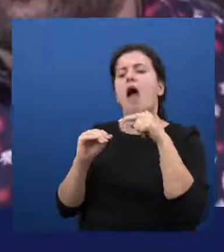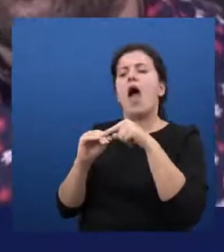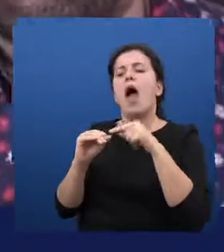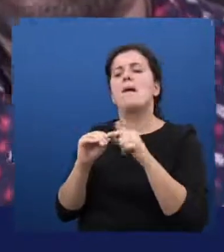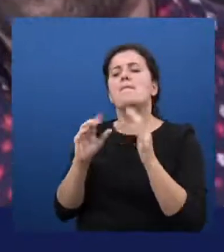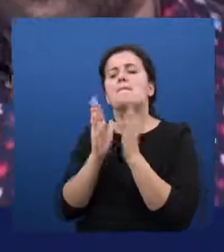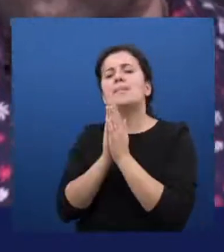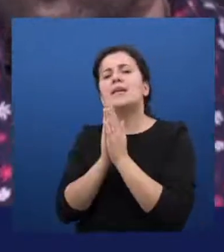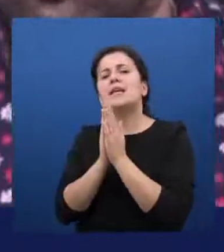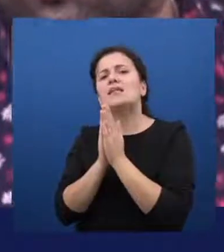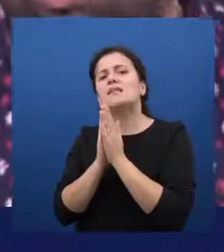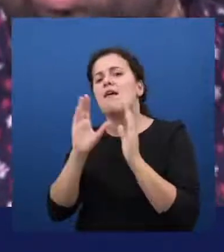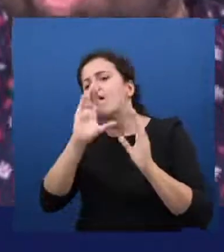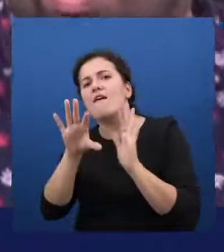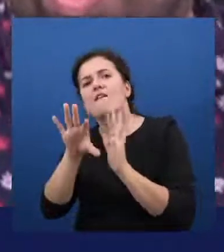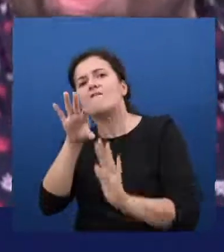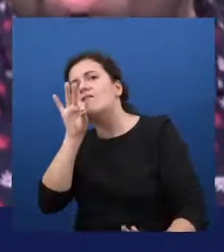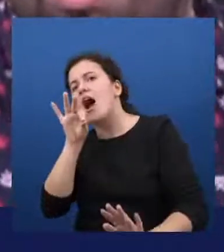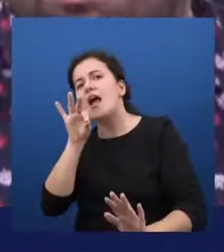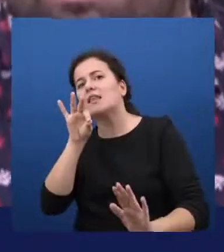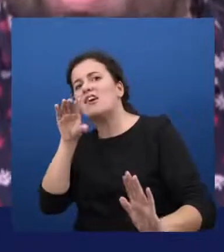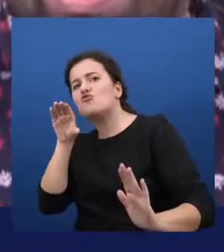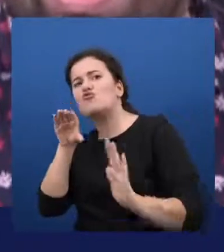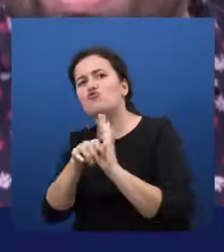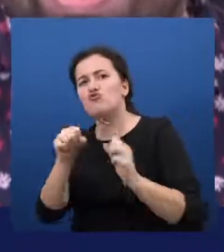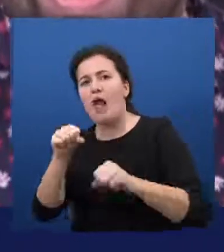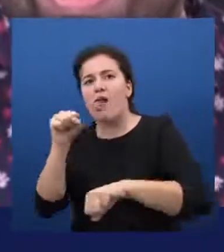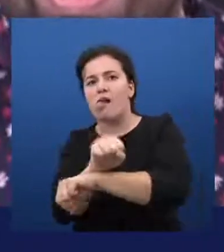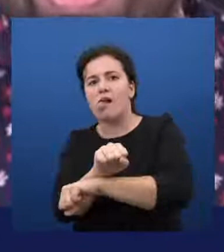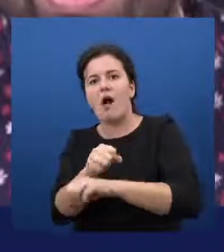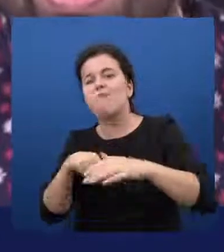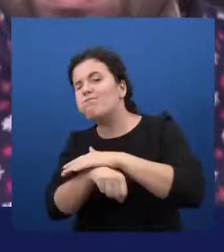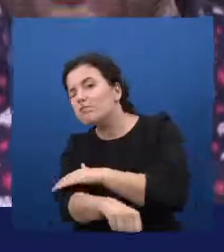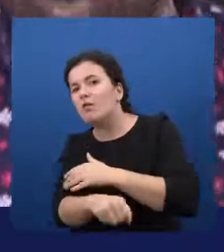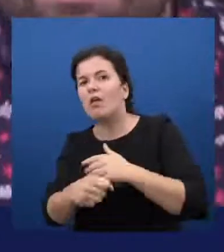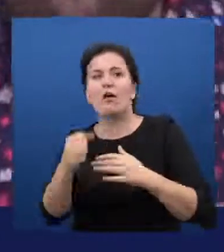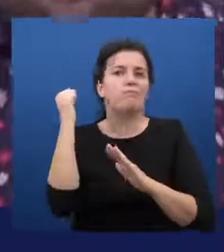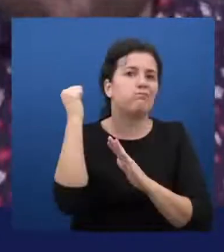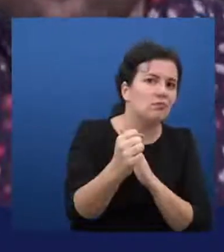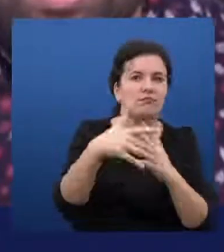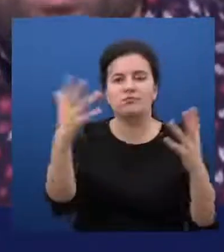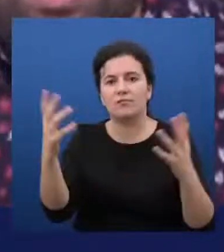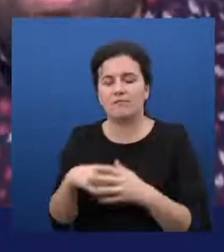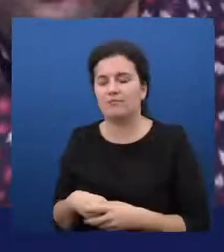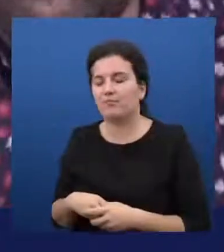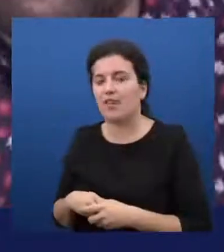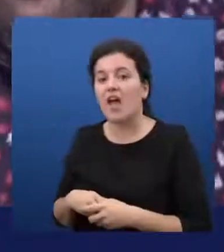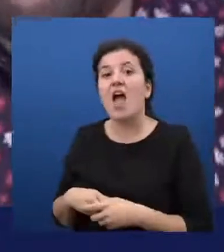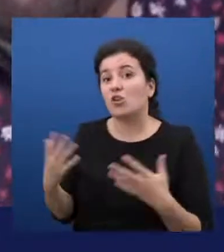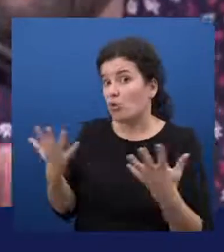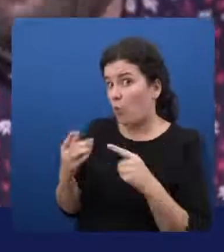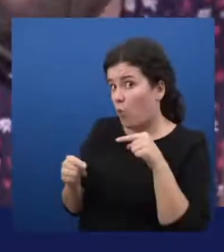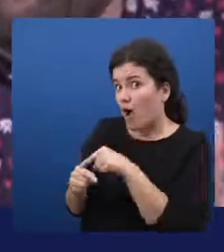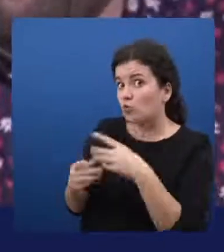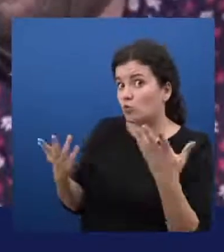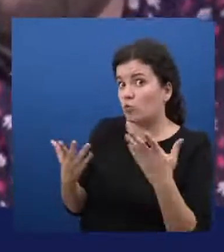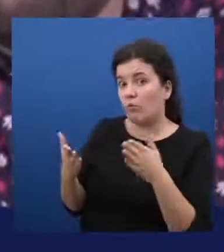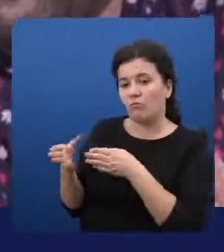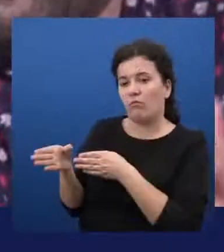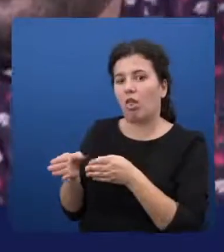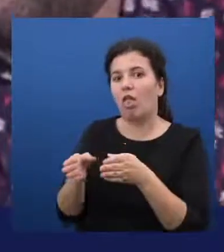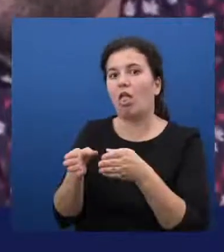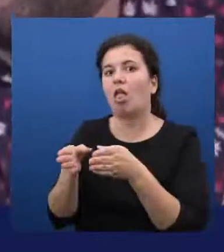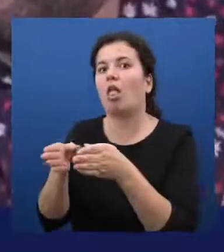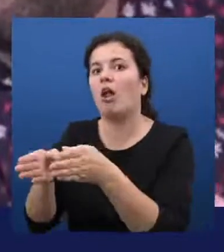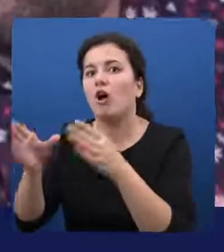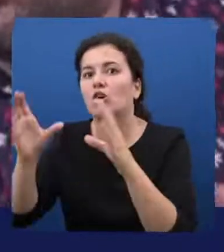tell them to do or where to go? Right? Wherever they went before for crime. Yeah, and it turns out that if they